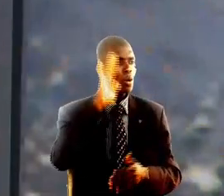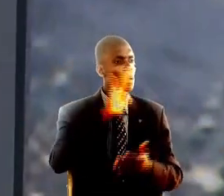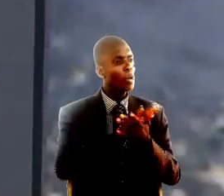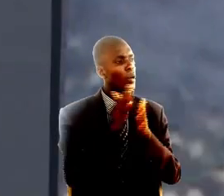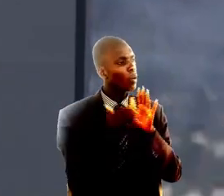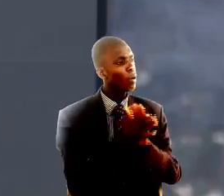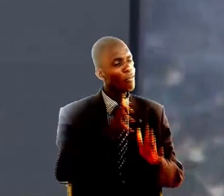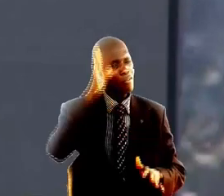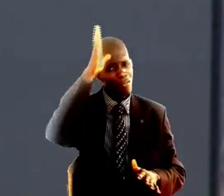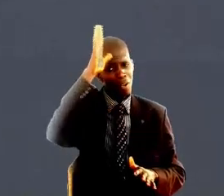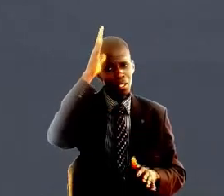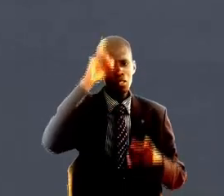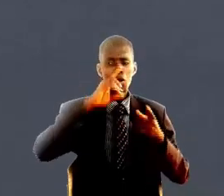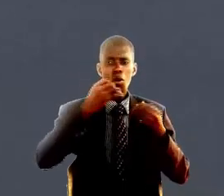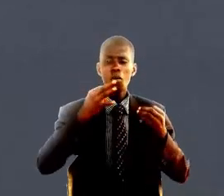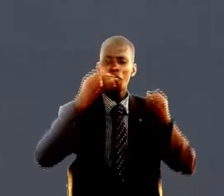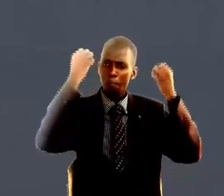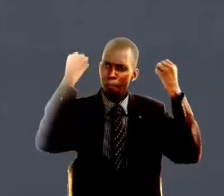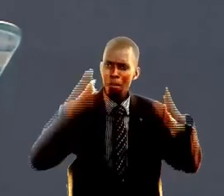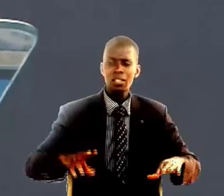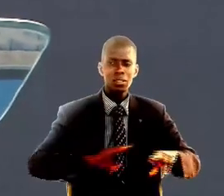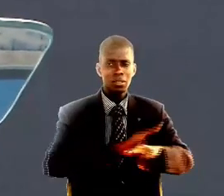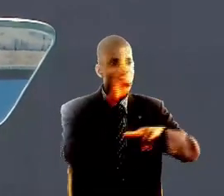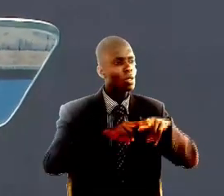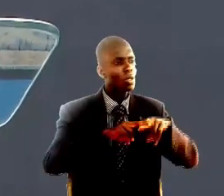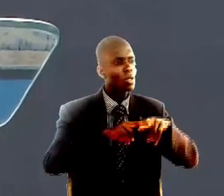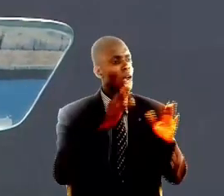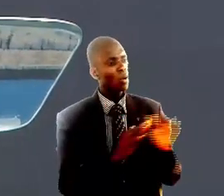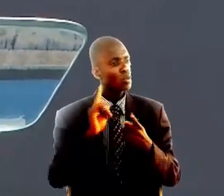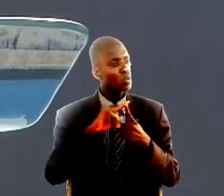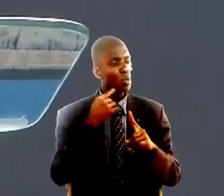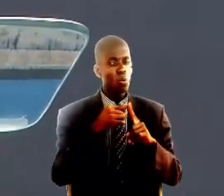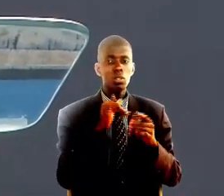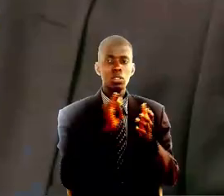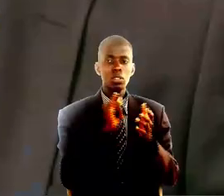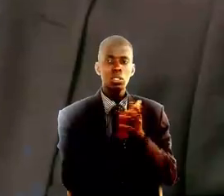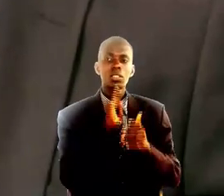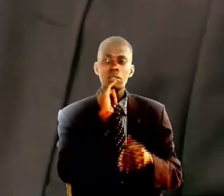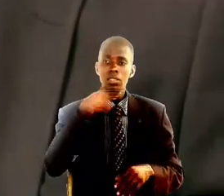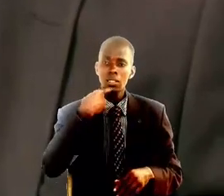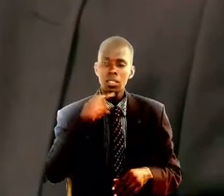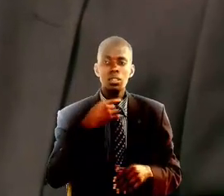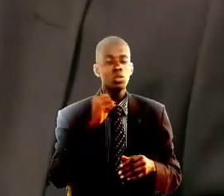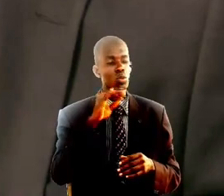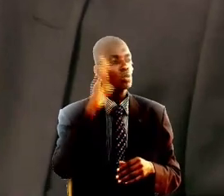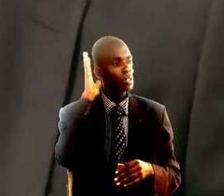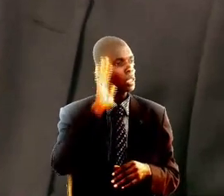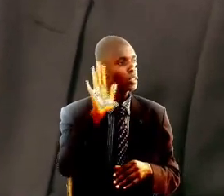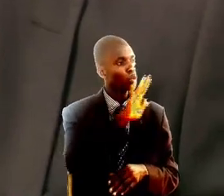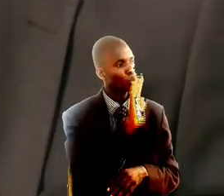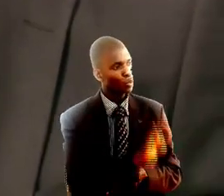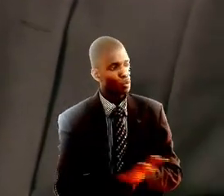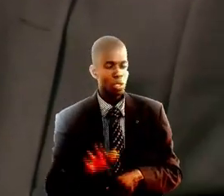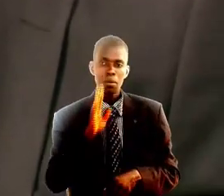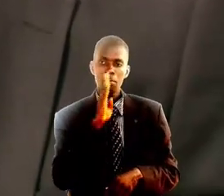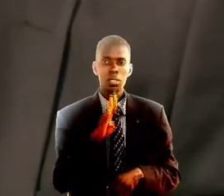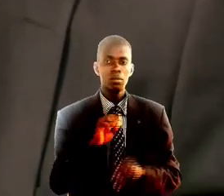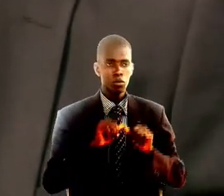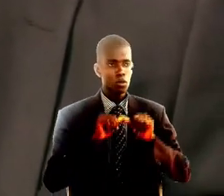to that which was spoken, so shall thy seed be. Look at verse 19. In